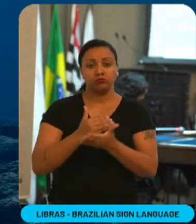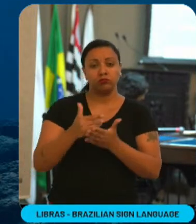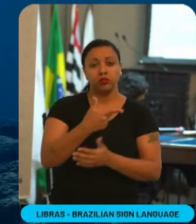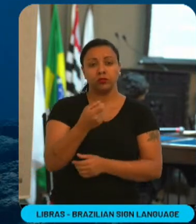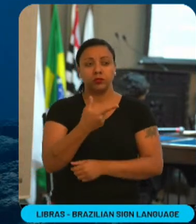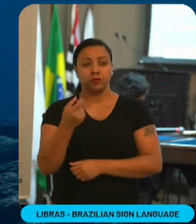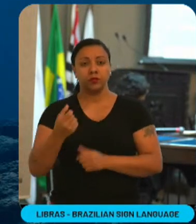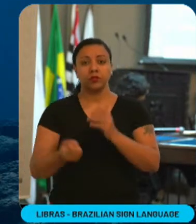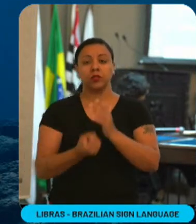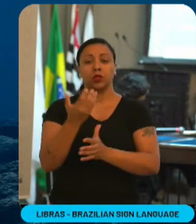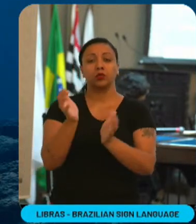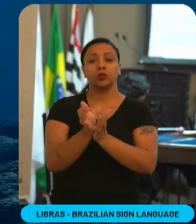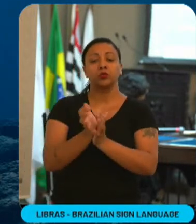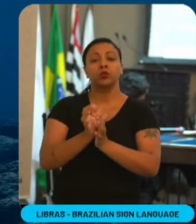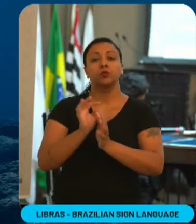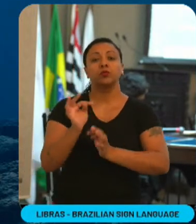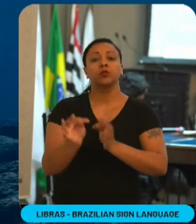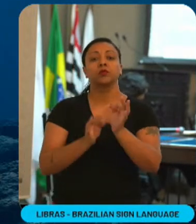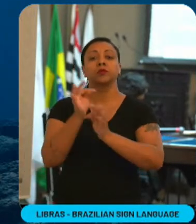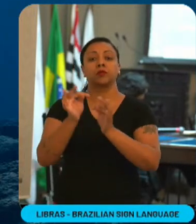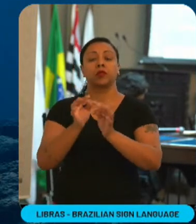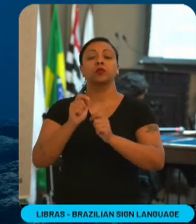economy. So around